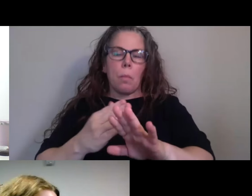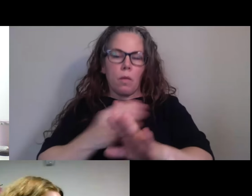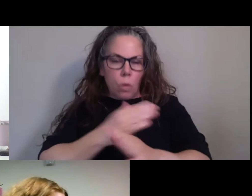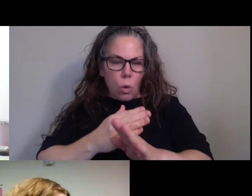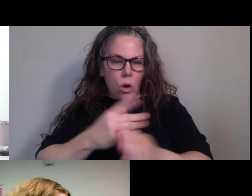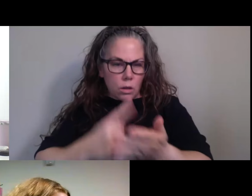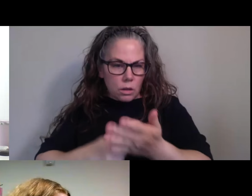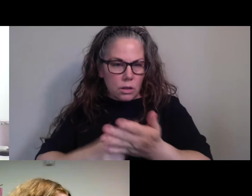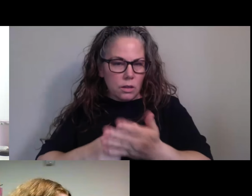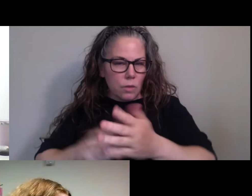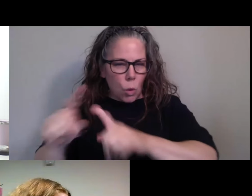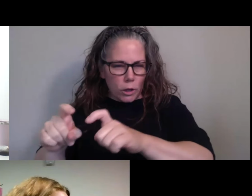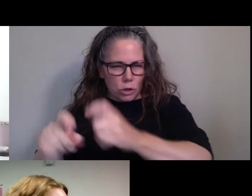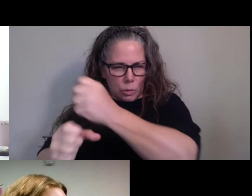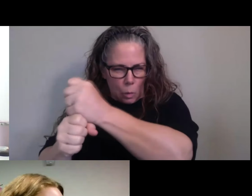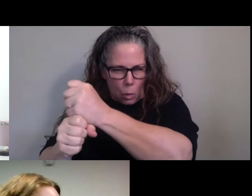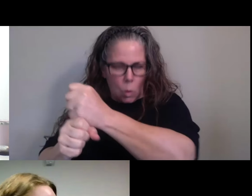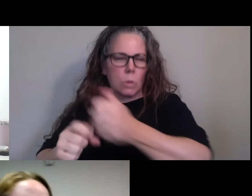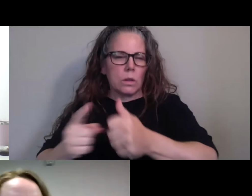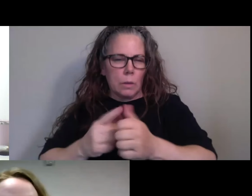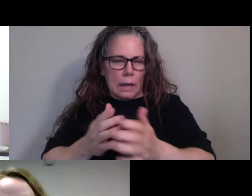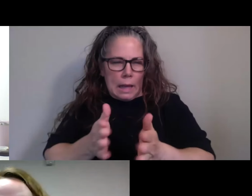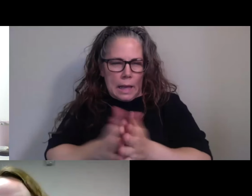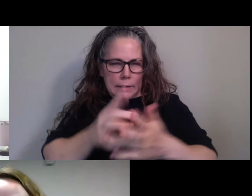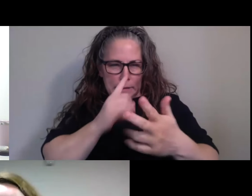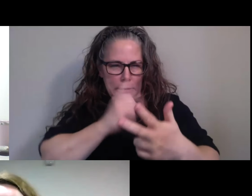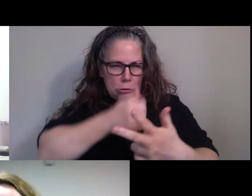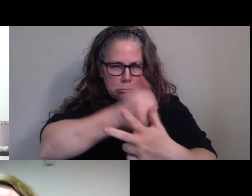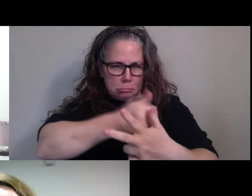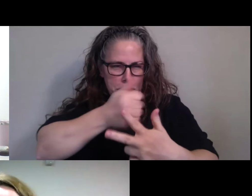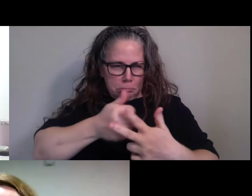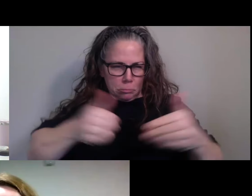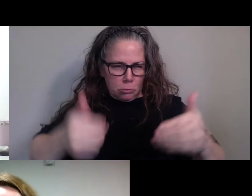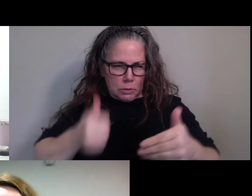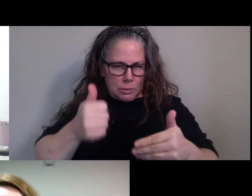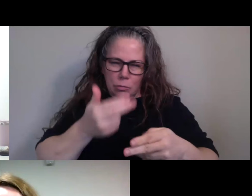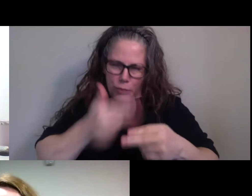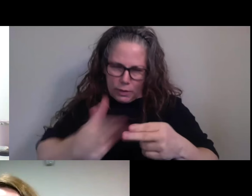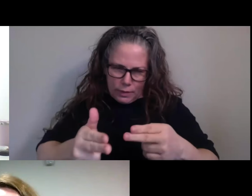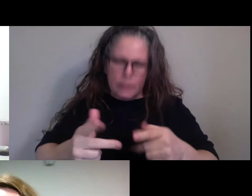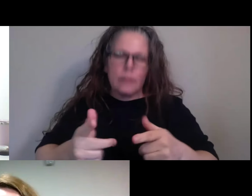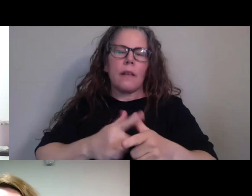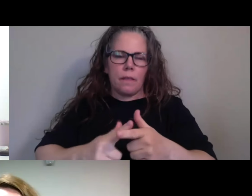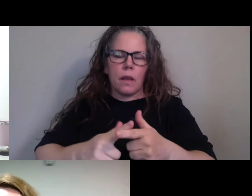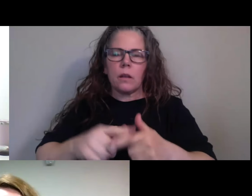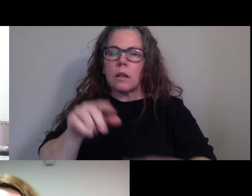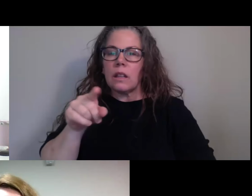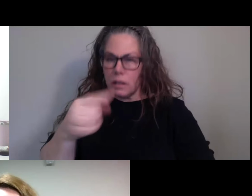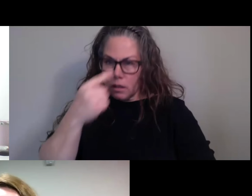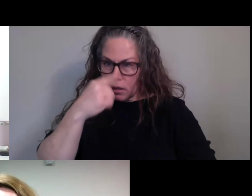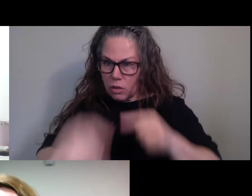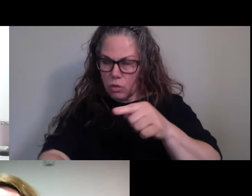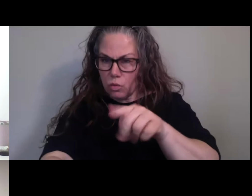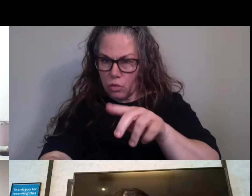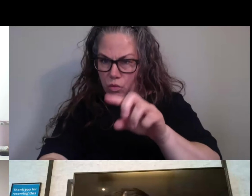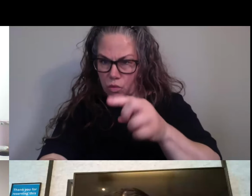some actual questions, I'm just gonna ask each panelist to introduce themselves briefly. Nithya, if you wanna start,